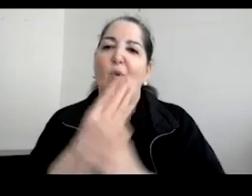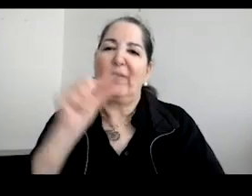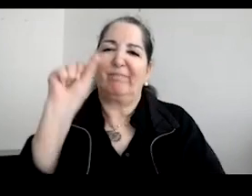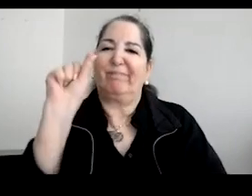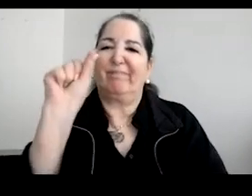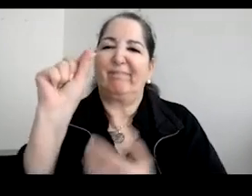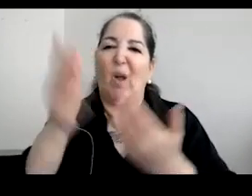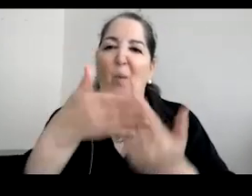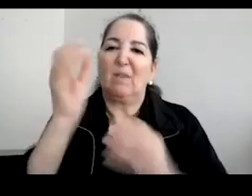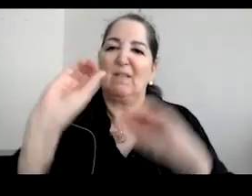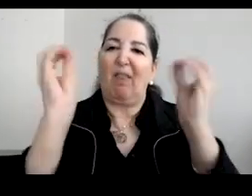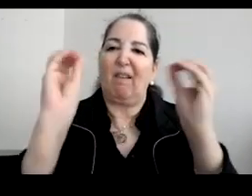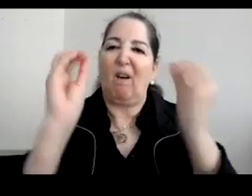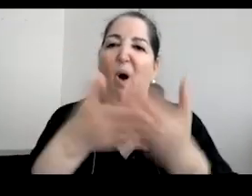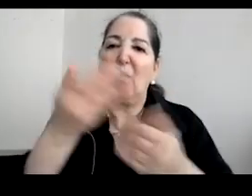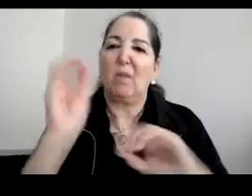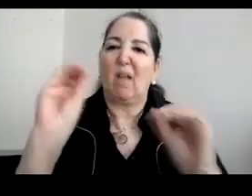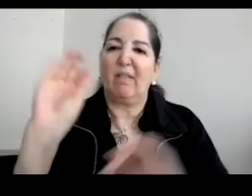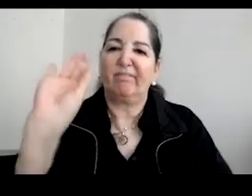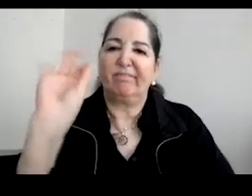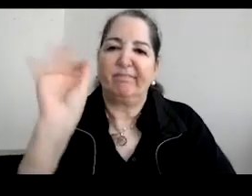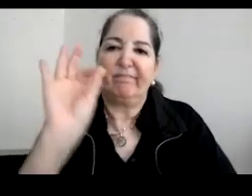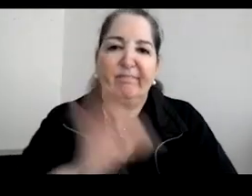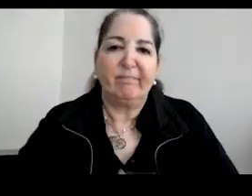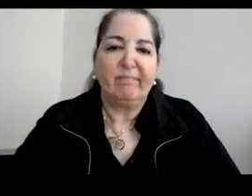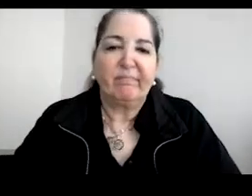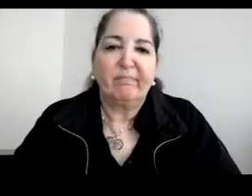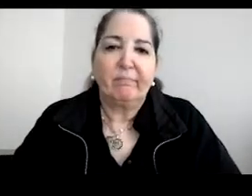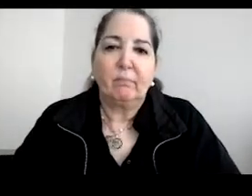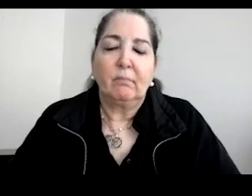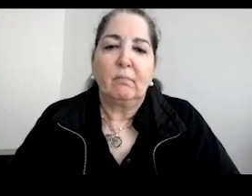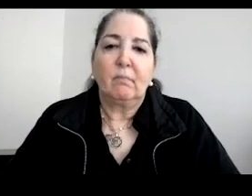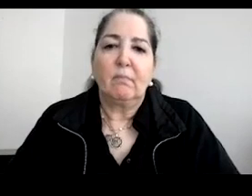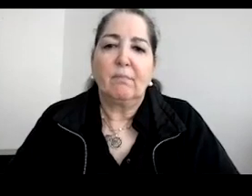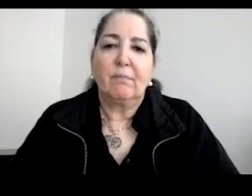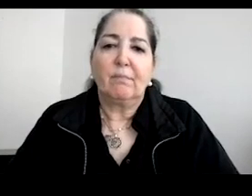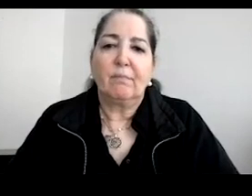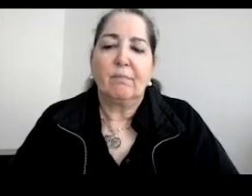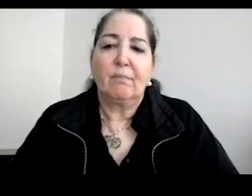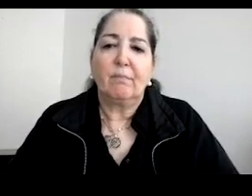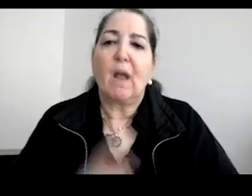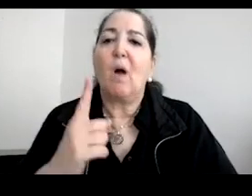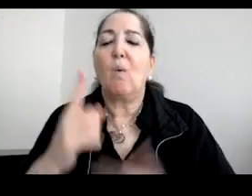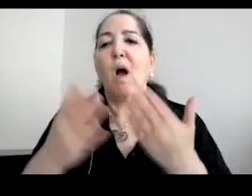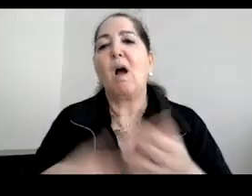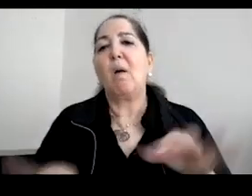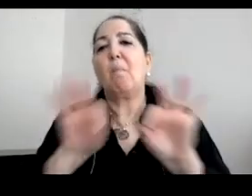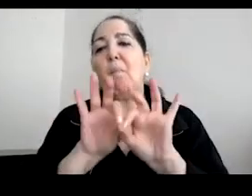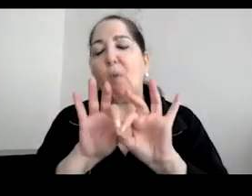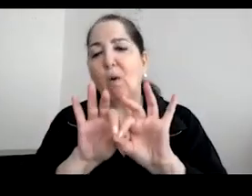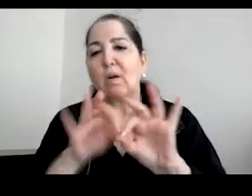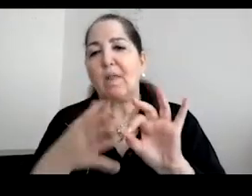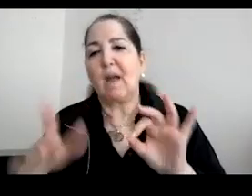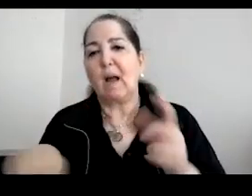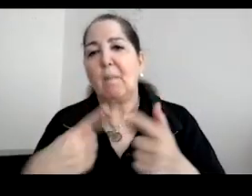And one important note about the change in employment over the last month is that if